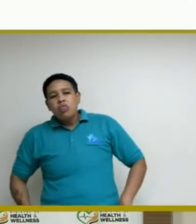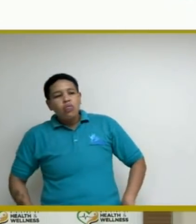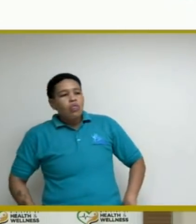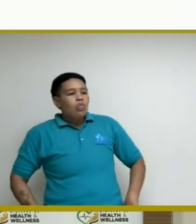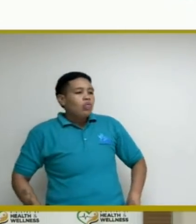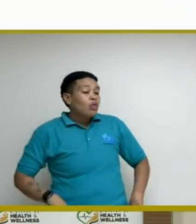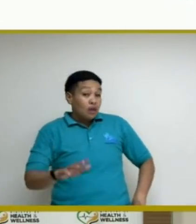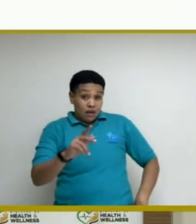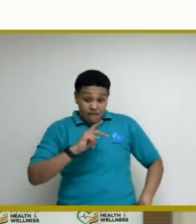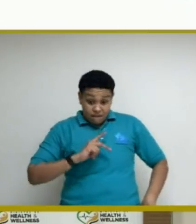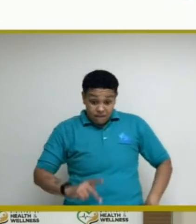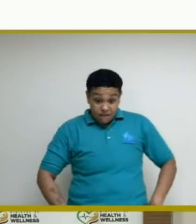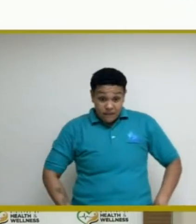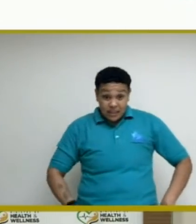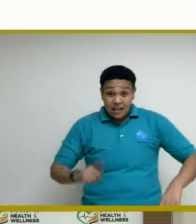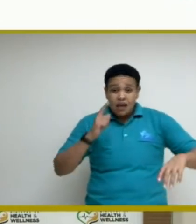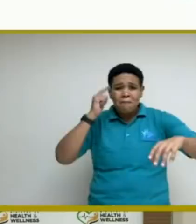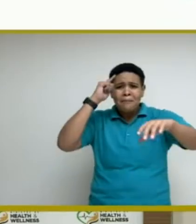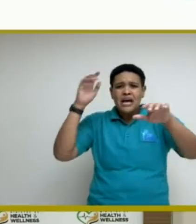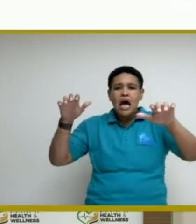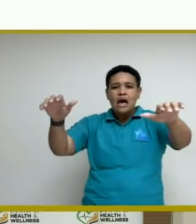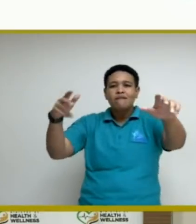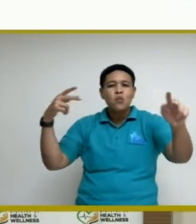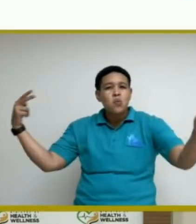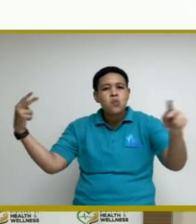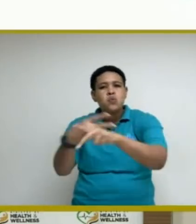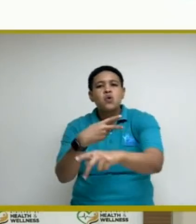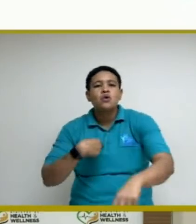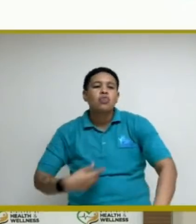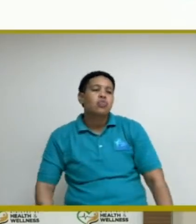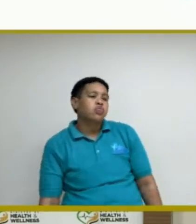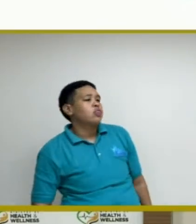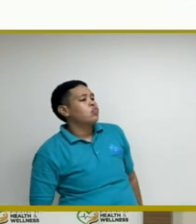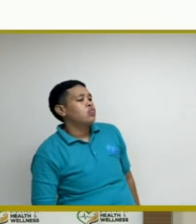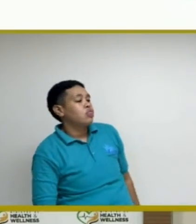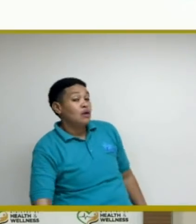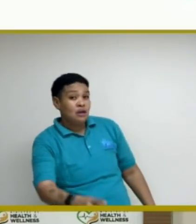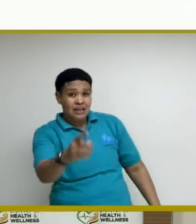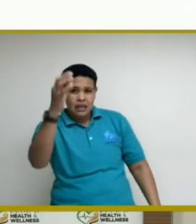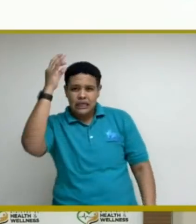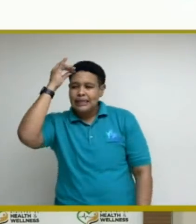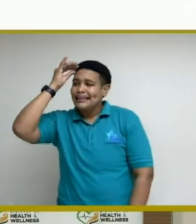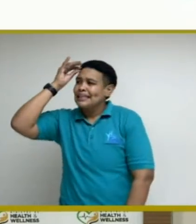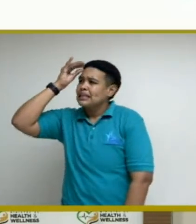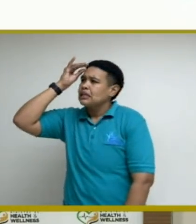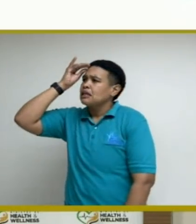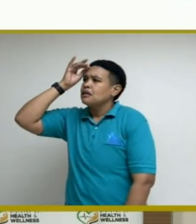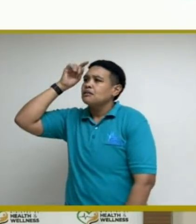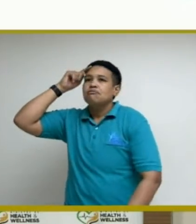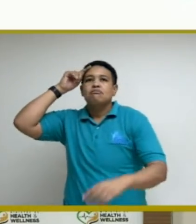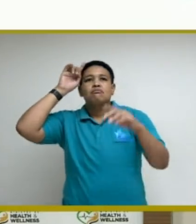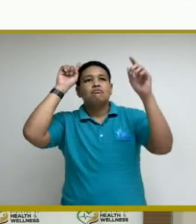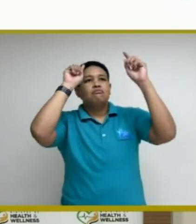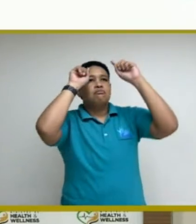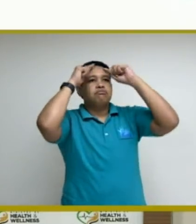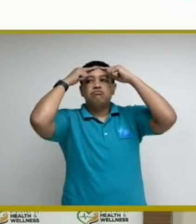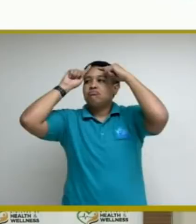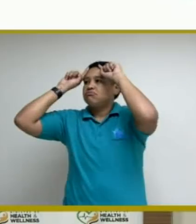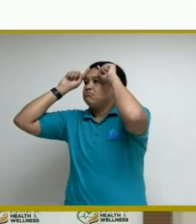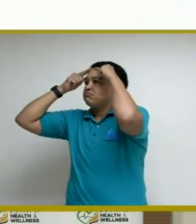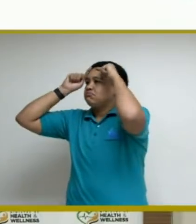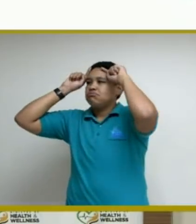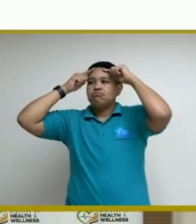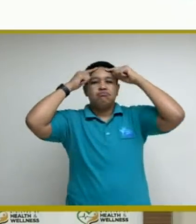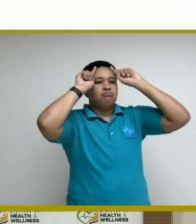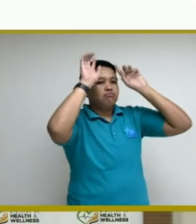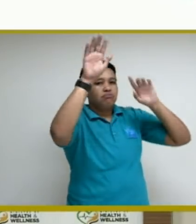after physical or mental activities, difficulty thinking or concentrating, a cough,